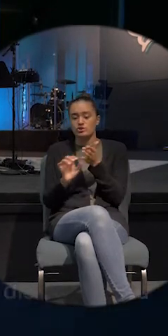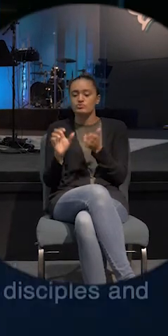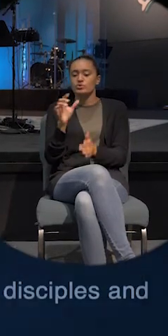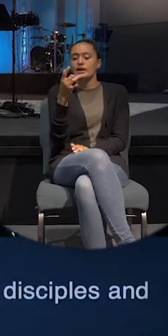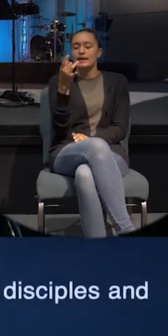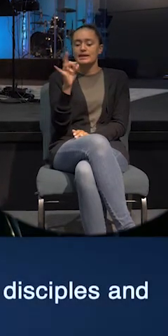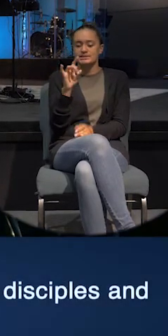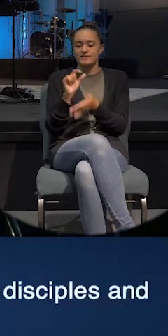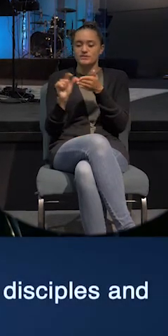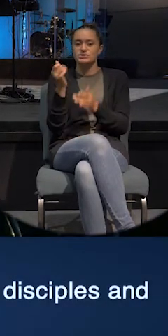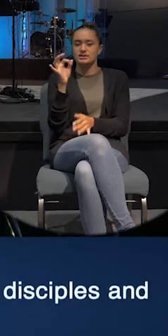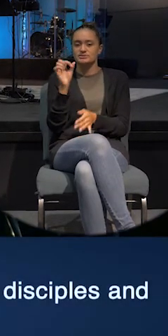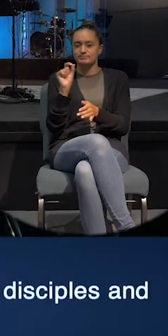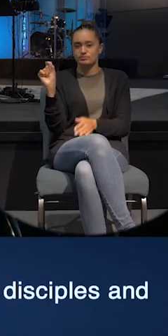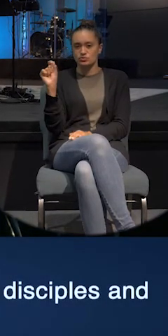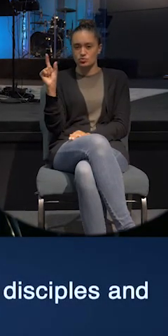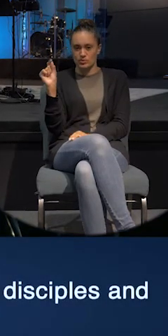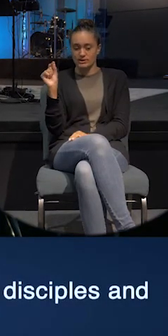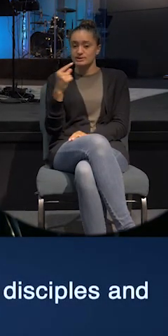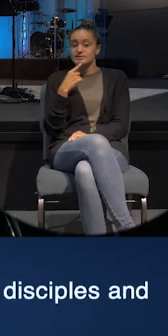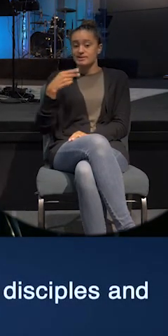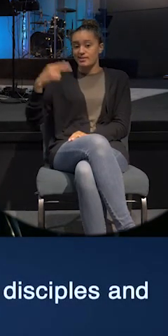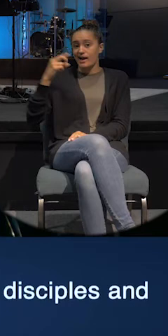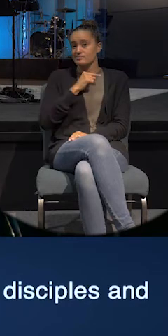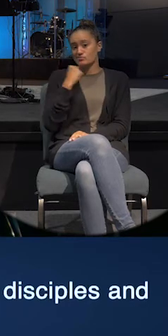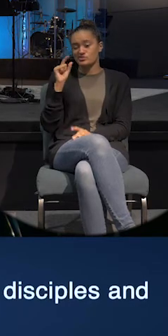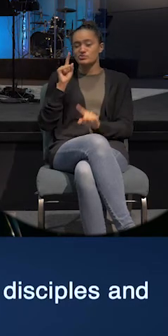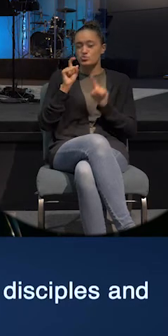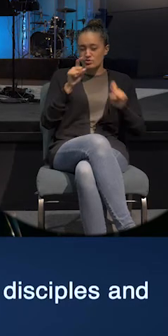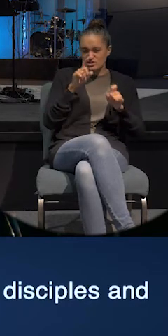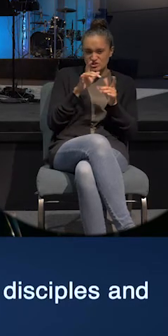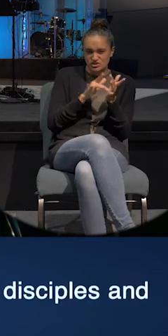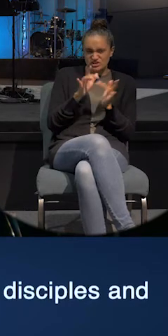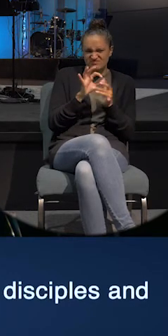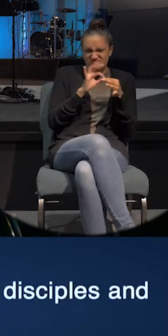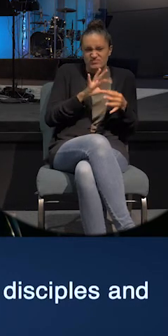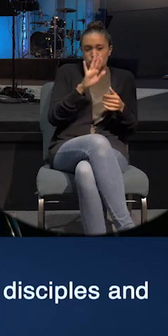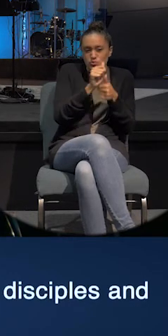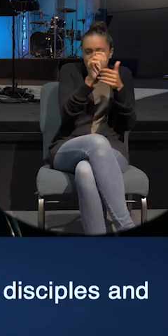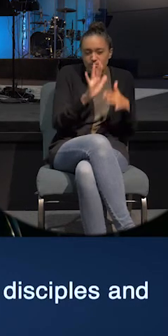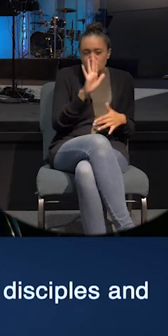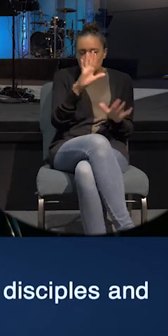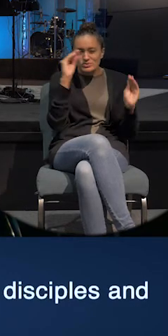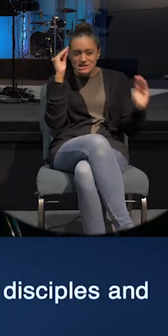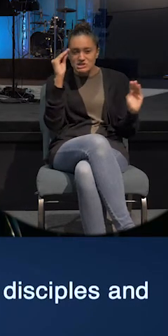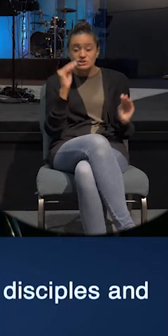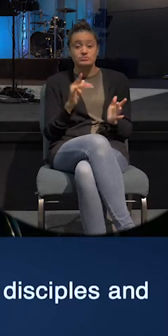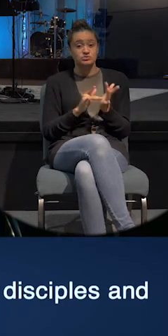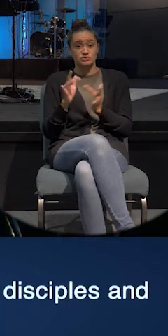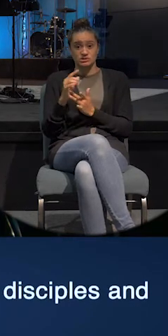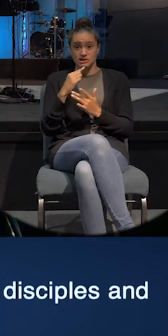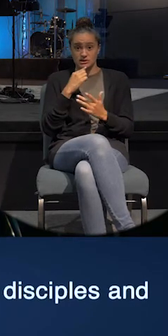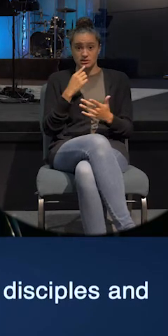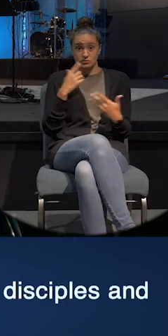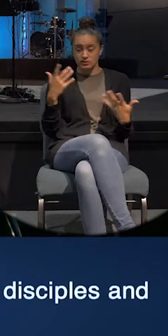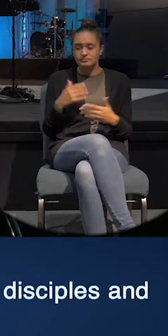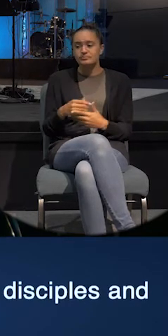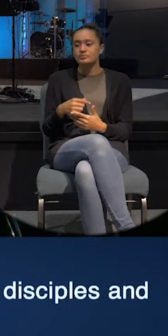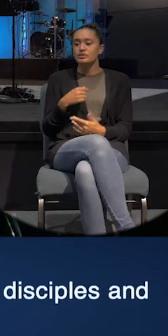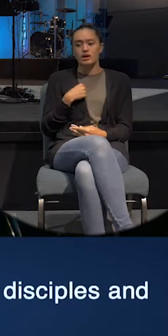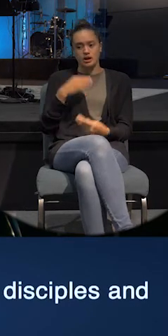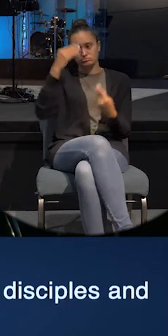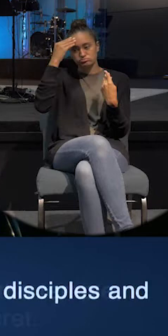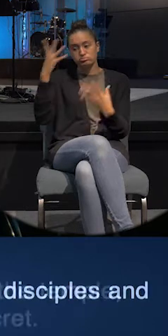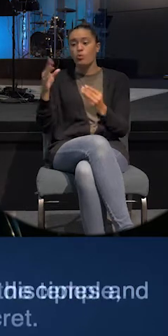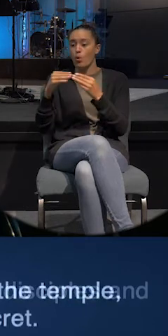verses 19 and 20, it says, the high priest questioned Jesus about his disciples and his teaching. And Jesus said, I have spoken